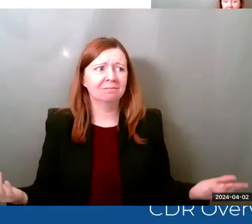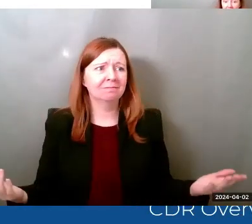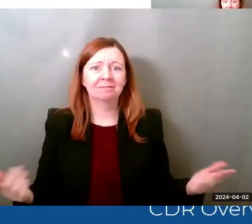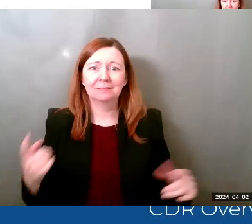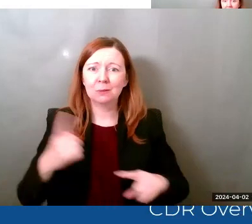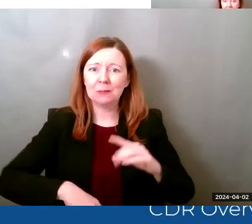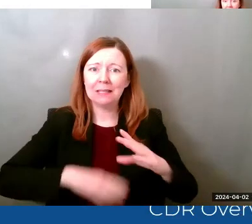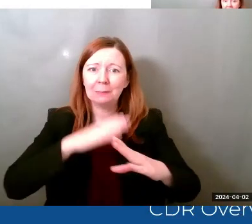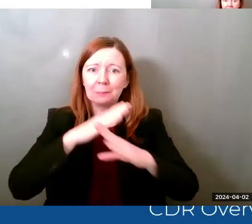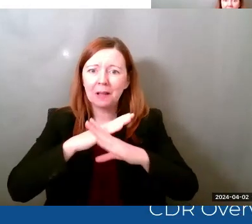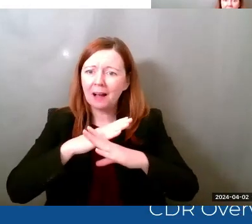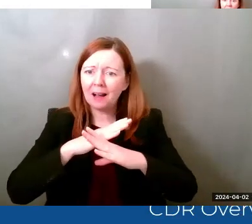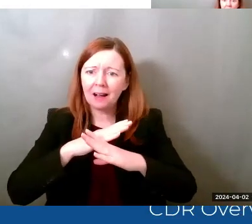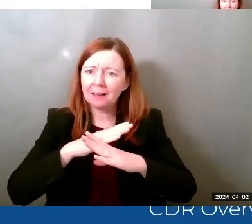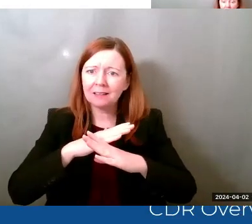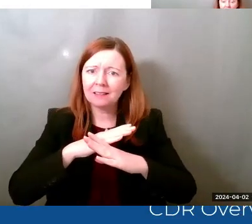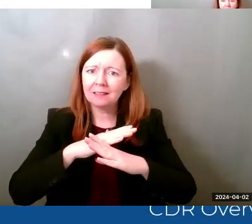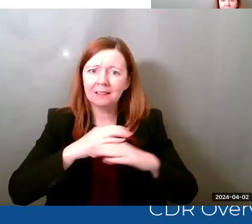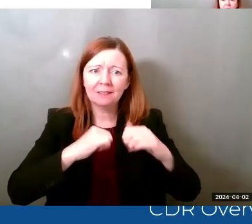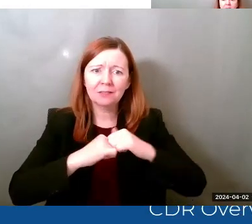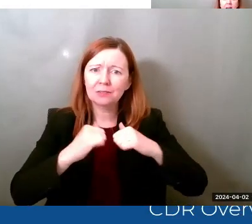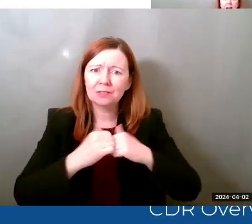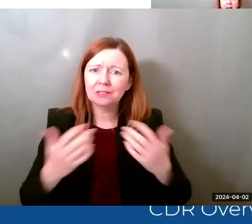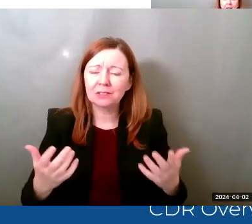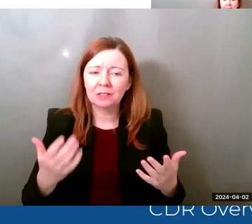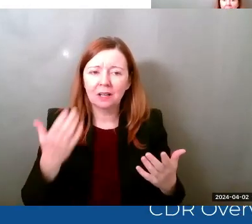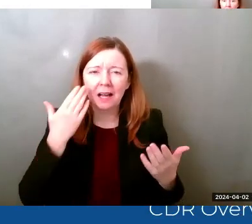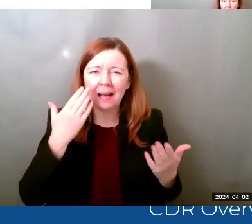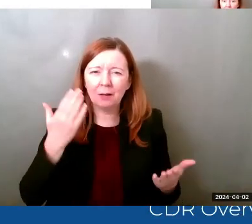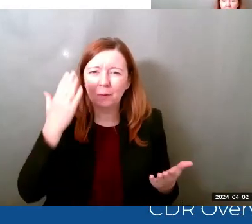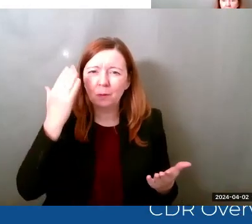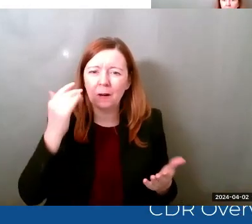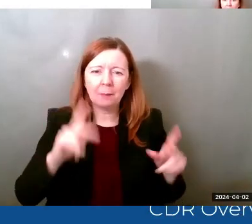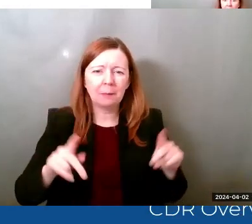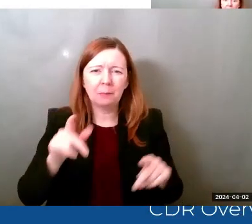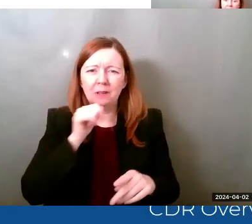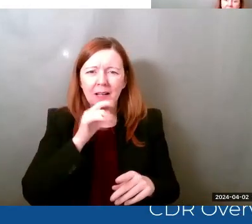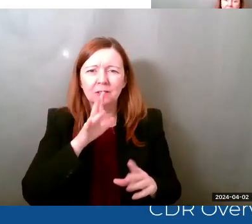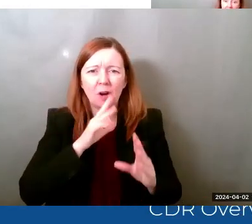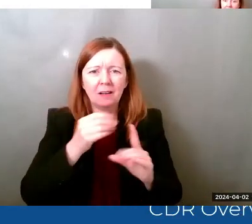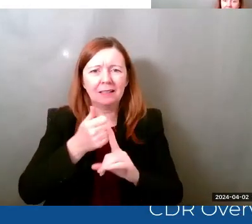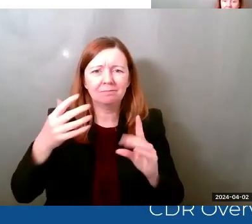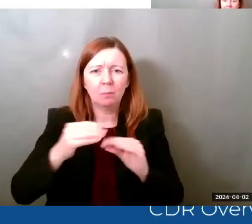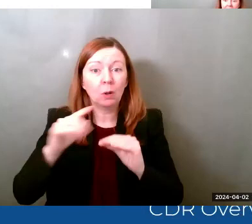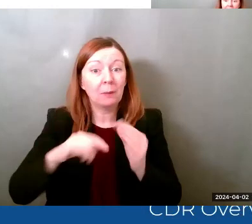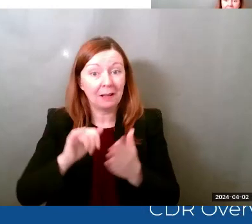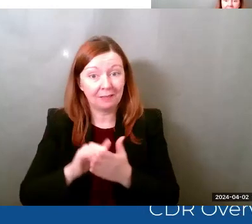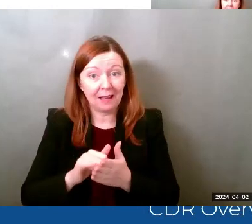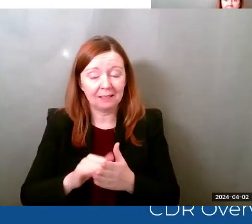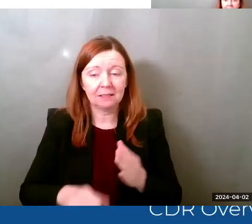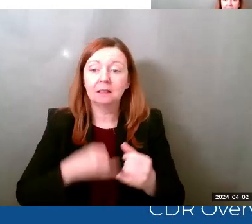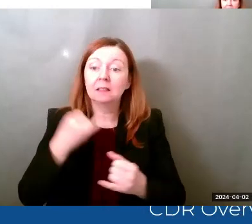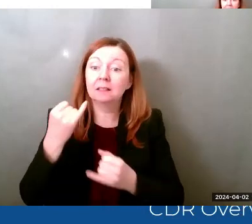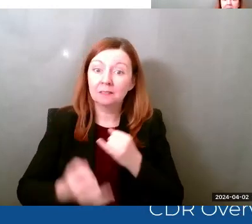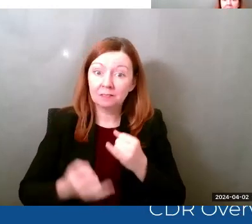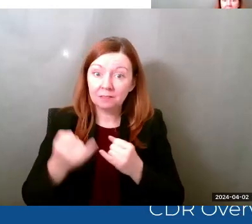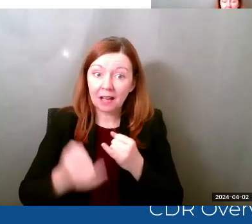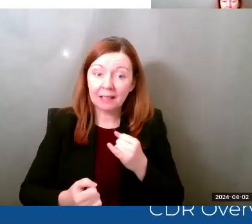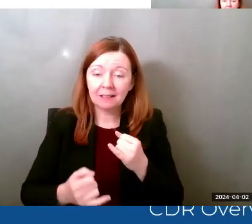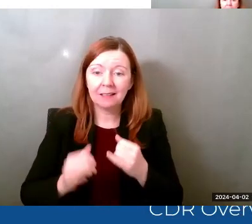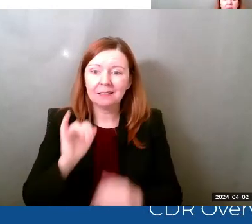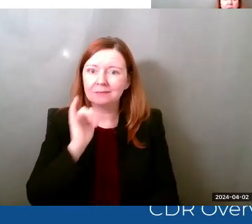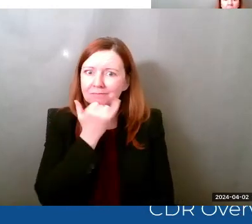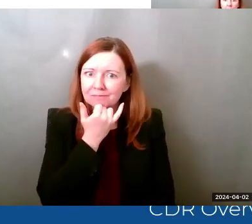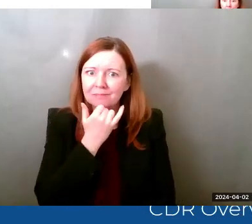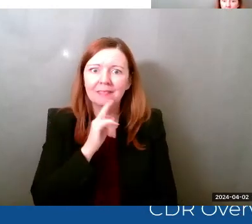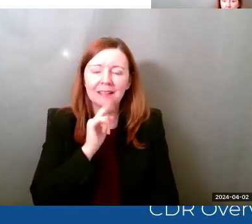block these particular structures. I don't see why people haven't talked about more about this. Finally, is the flaw in the